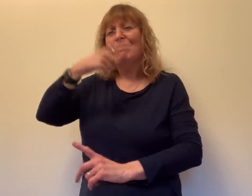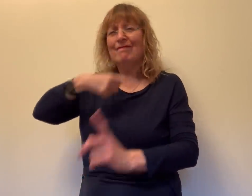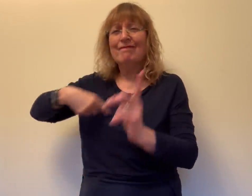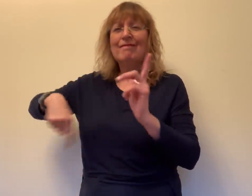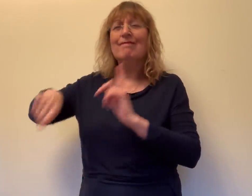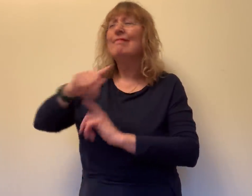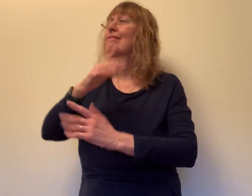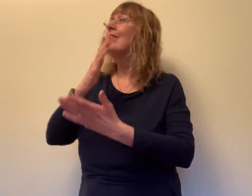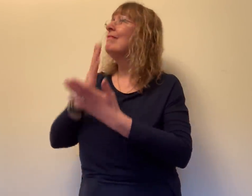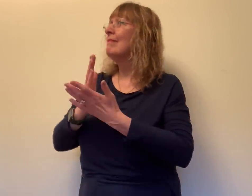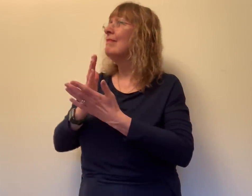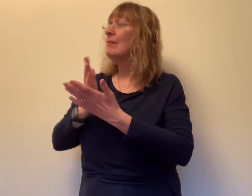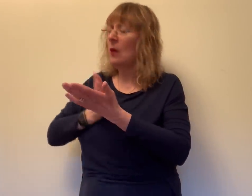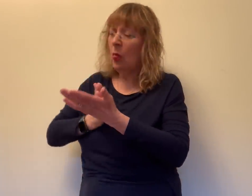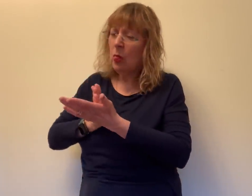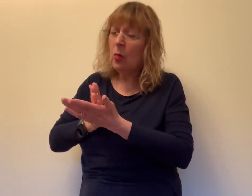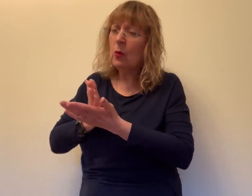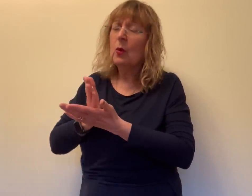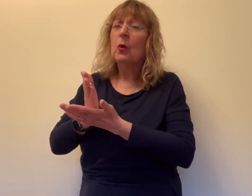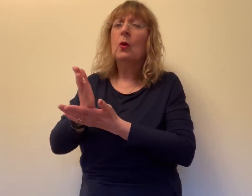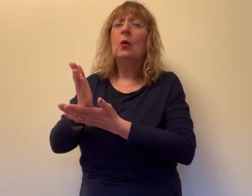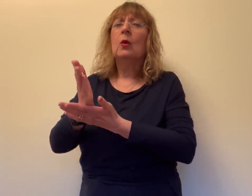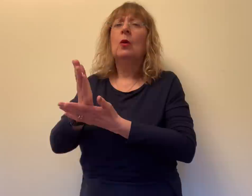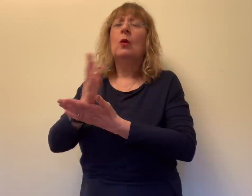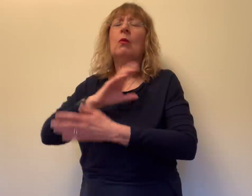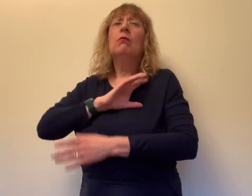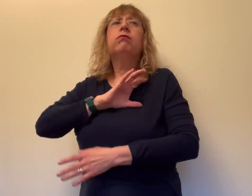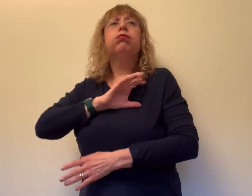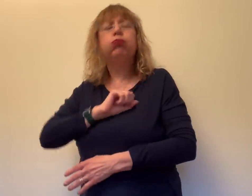difficult and distressing times,